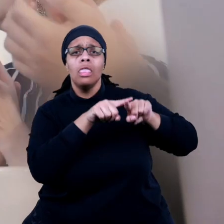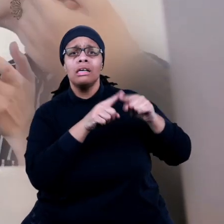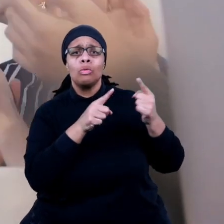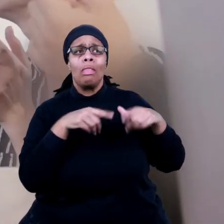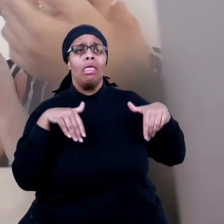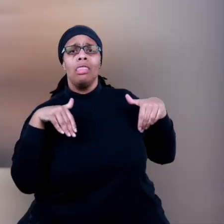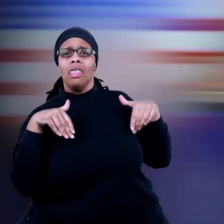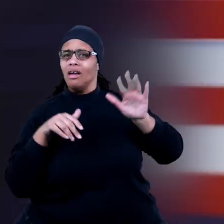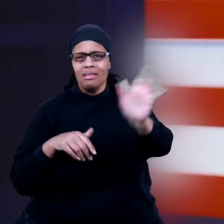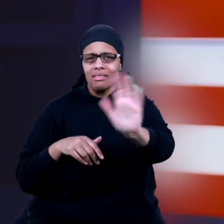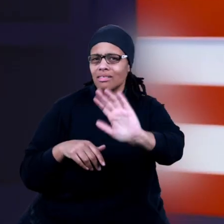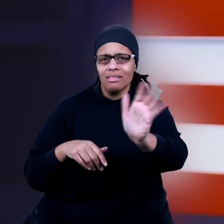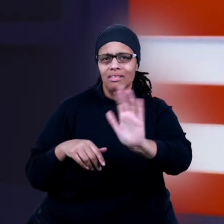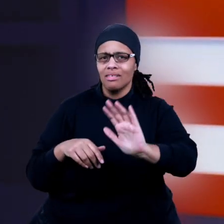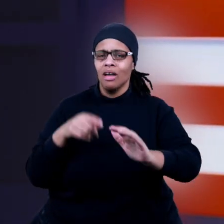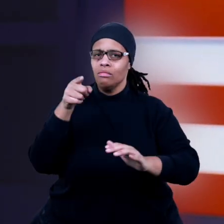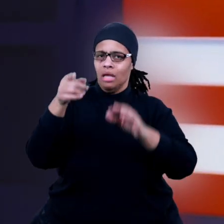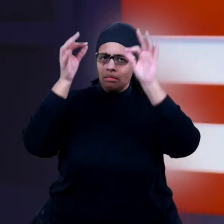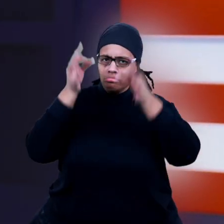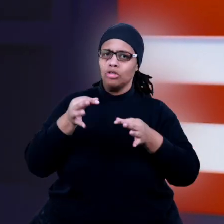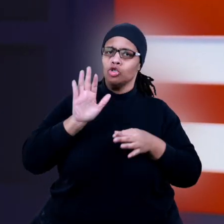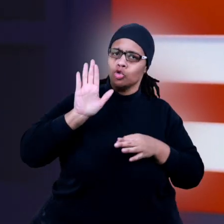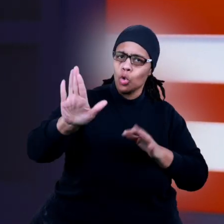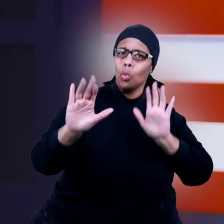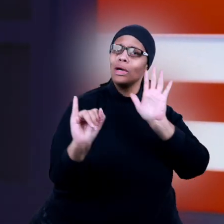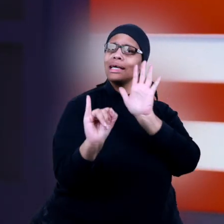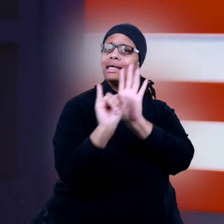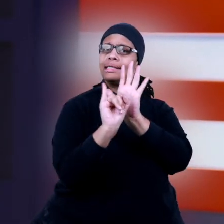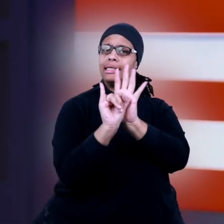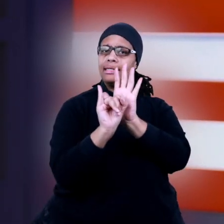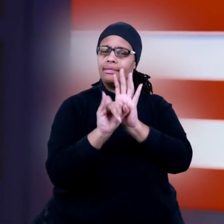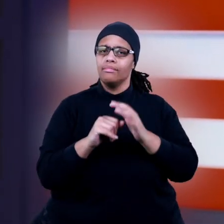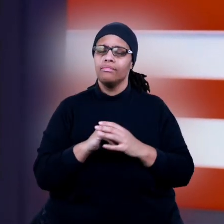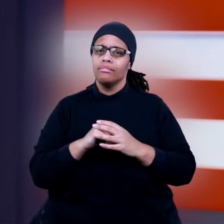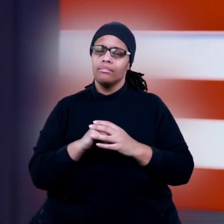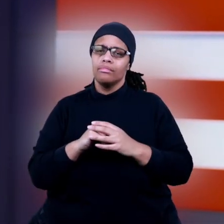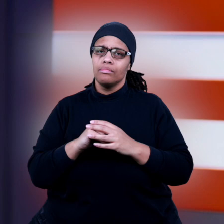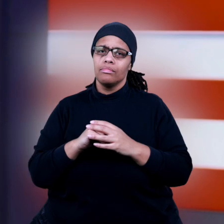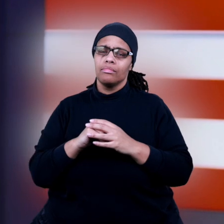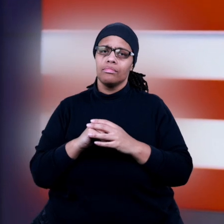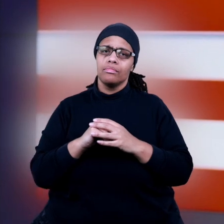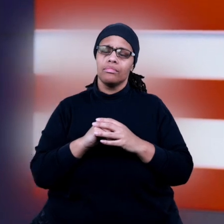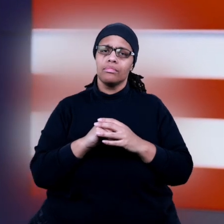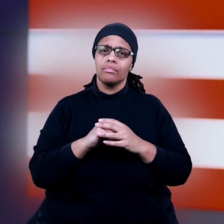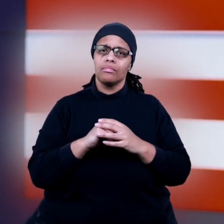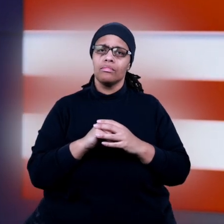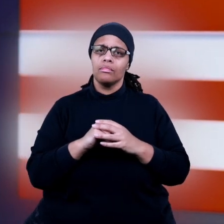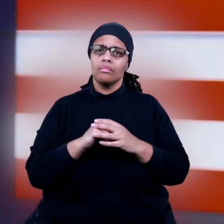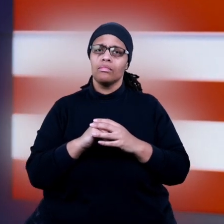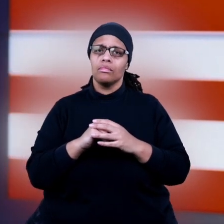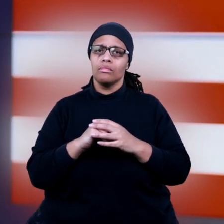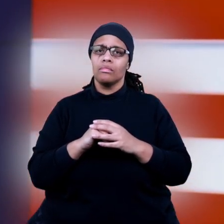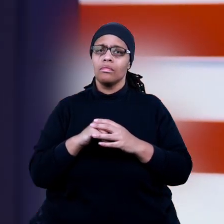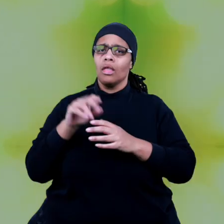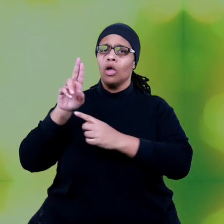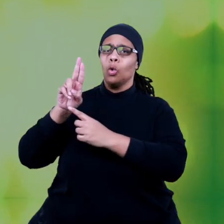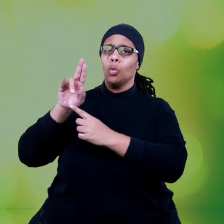don't need to wait for someone else to define who you are. You are the one that creates your own